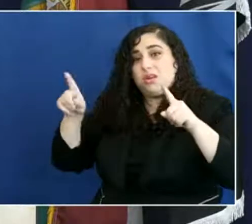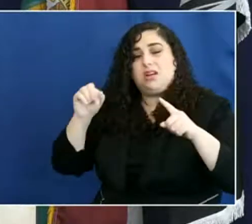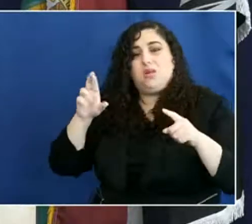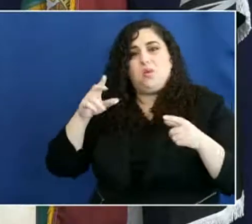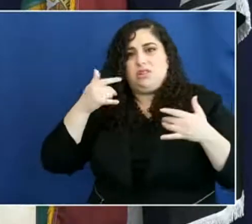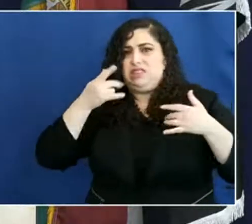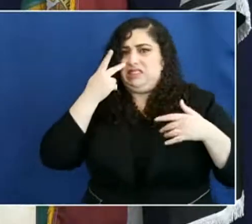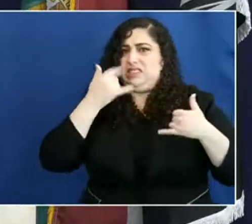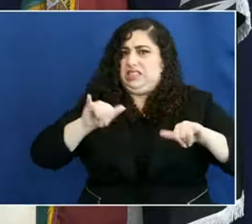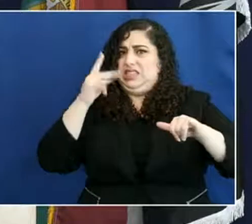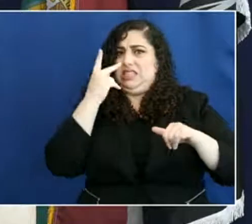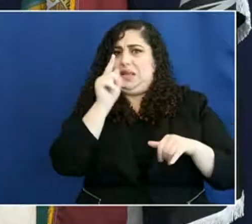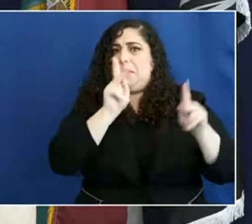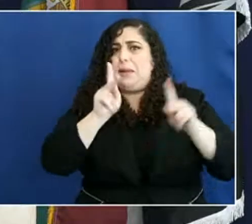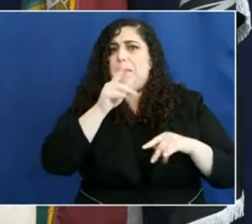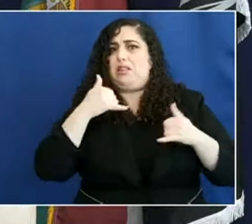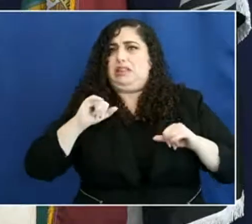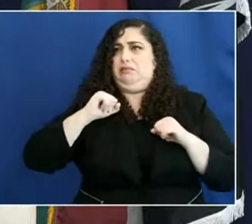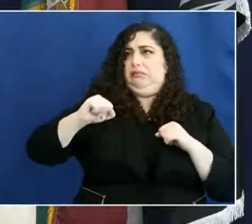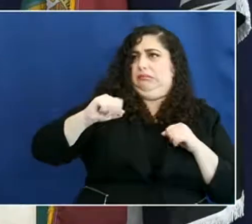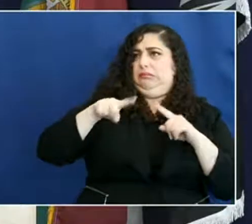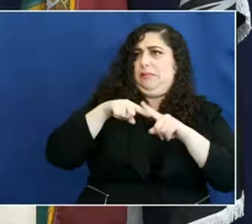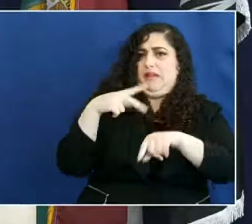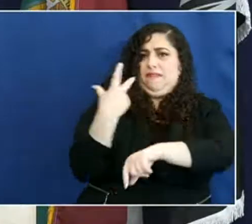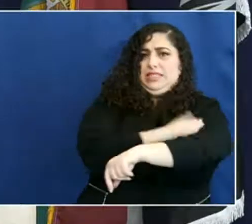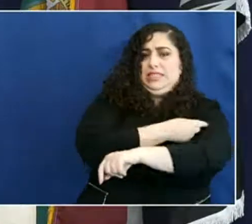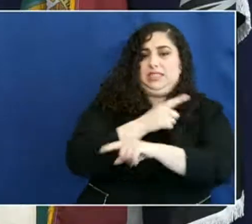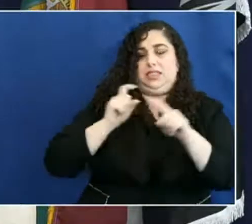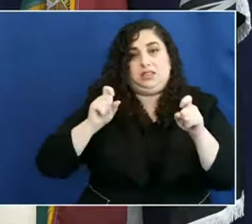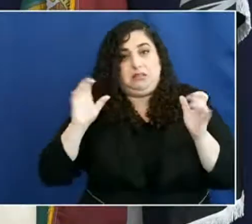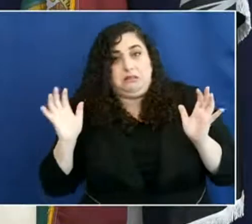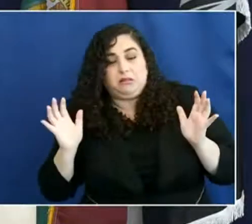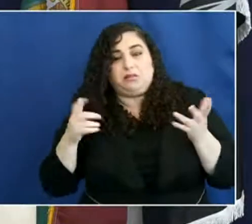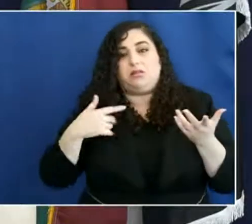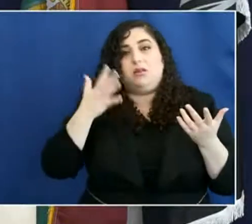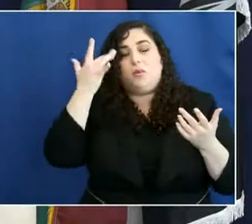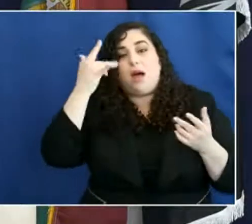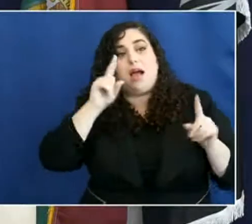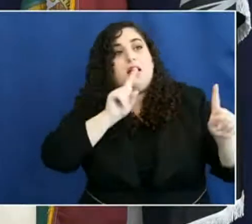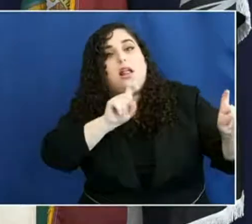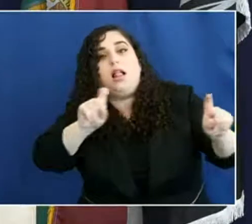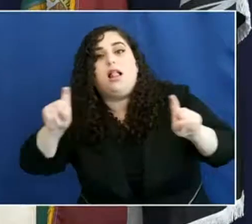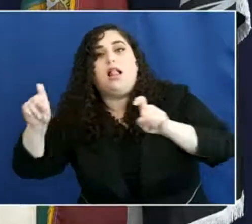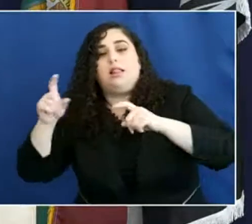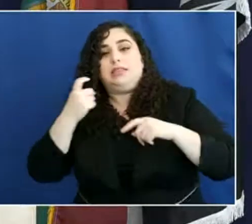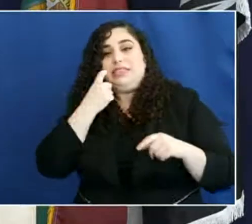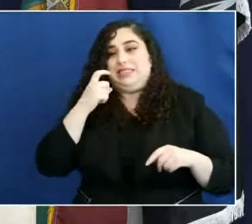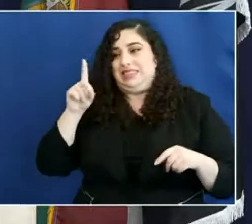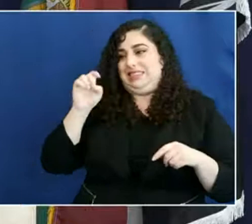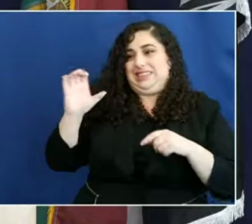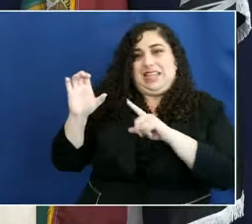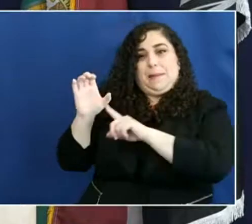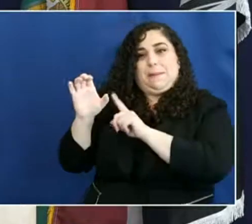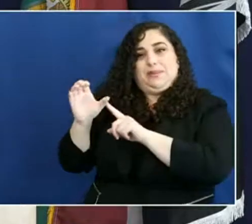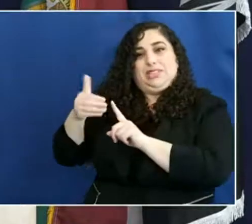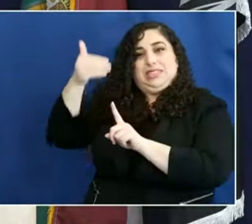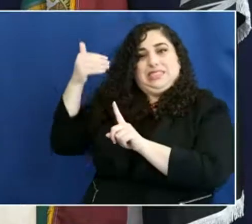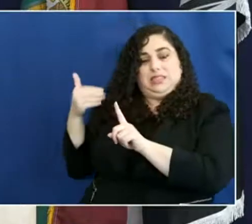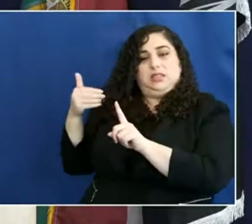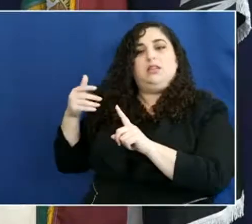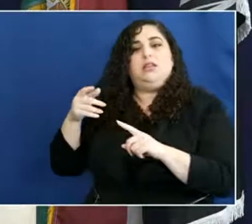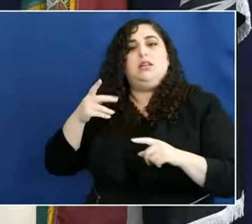any quantitative data because the public opinion poll we did was the end of December, early January. Now, that was very